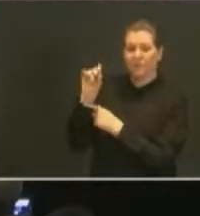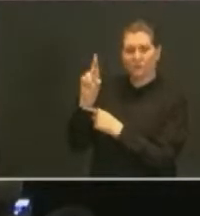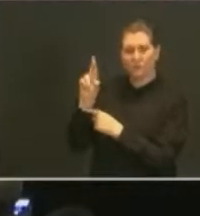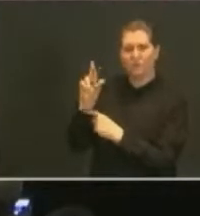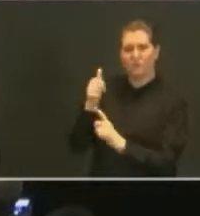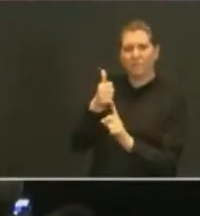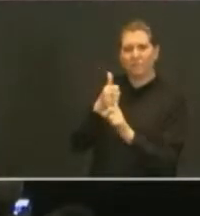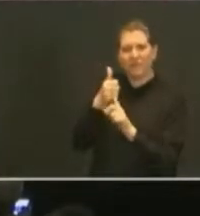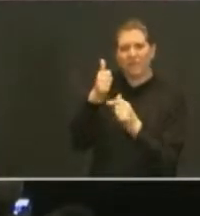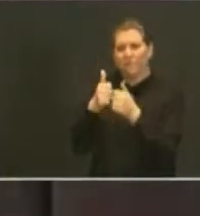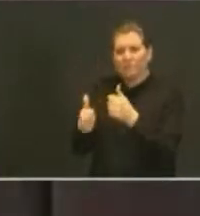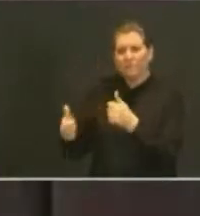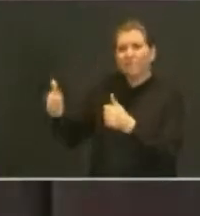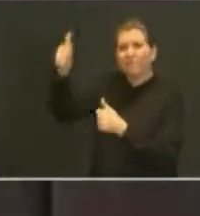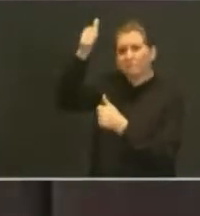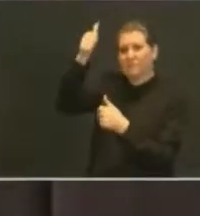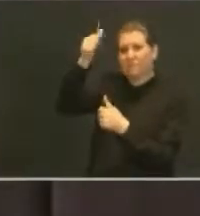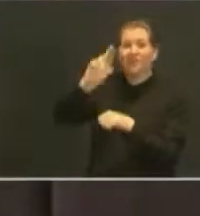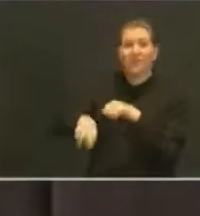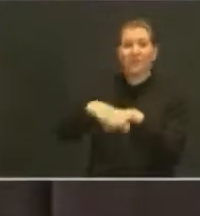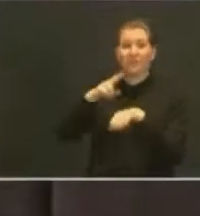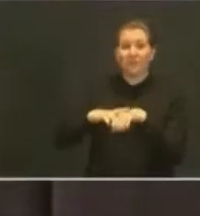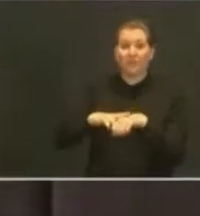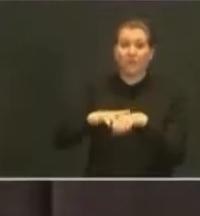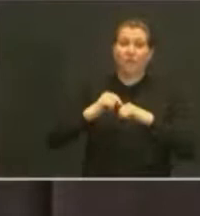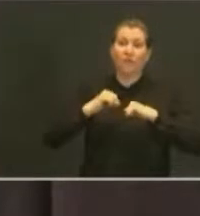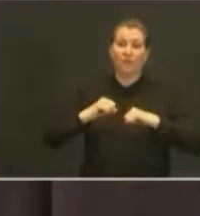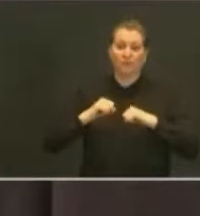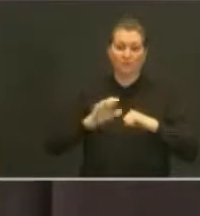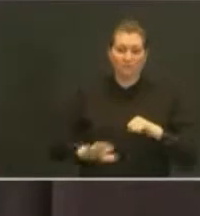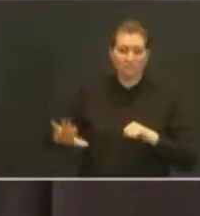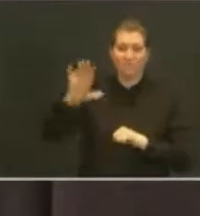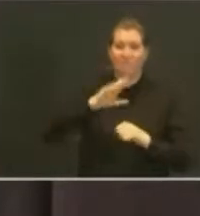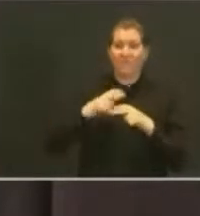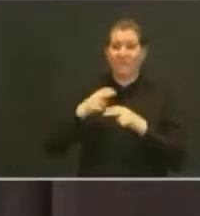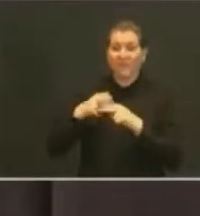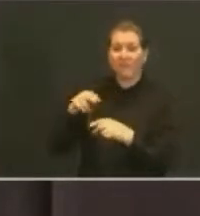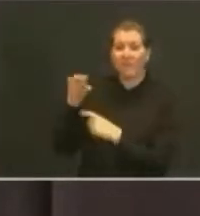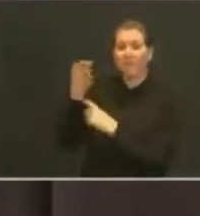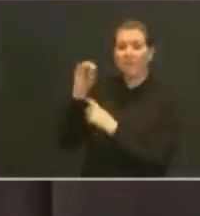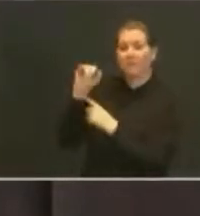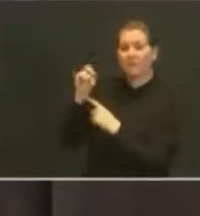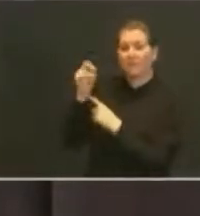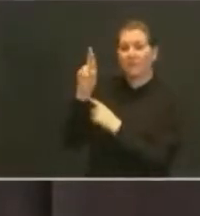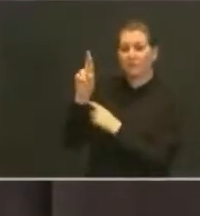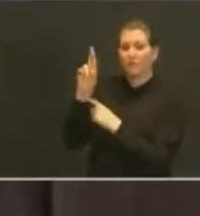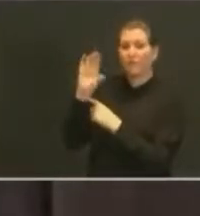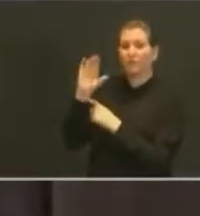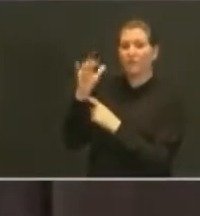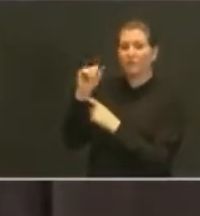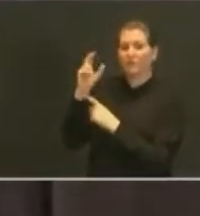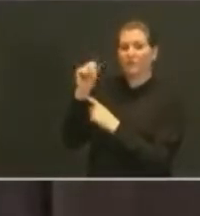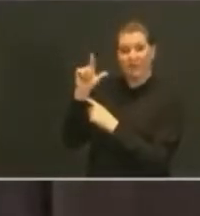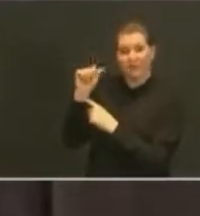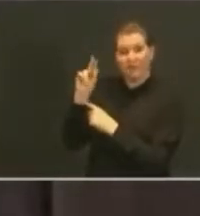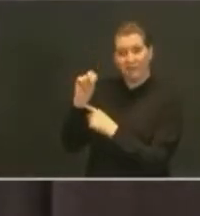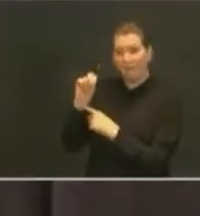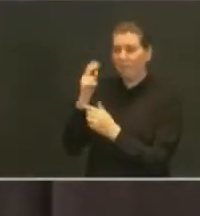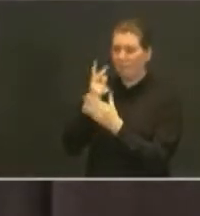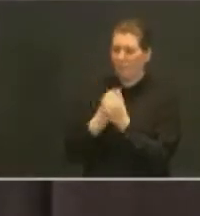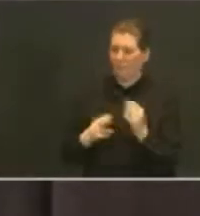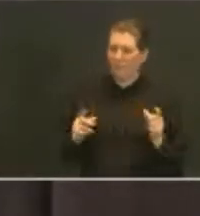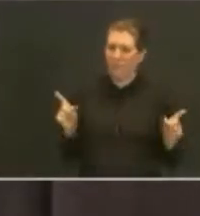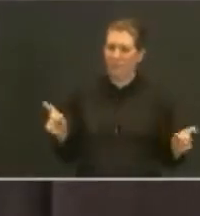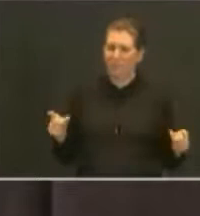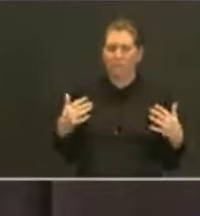Chris Callahan from the Rhode Island National Guard. Both of these gentlemen are truly valued colleagues